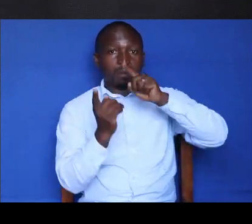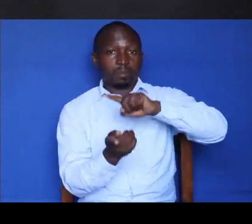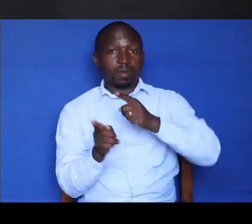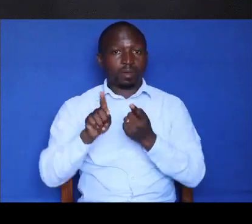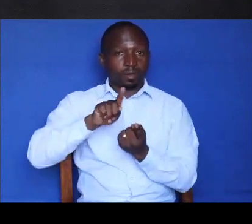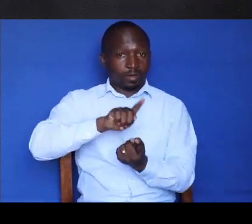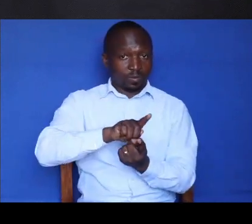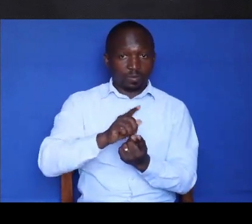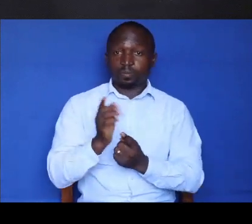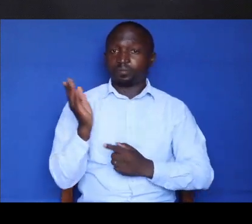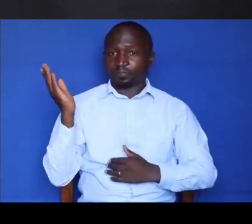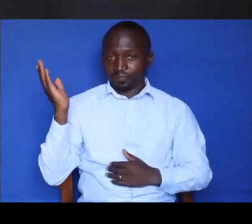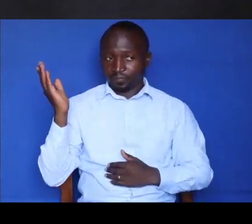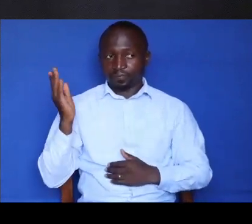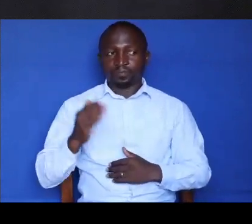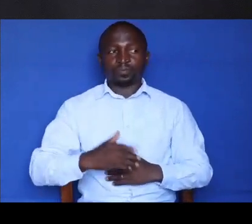rejuvenation.